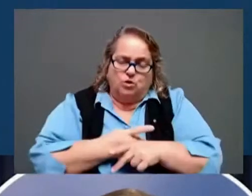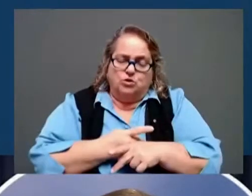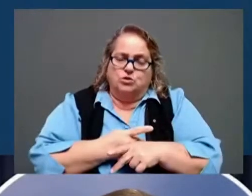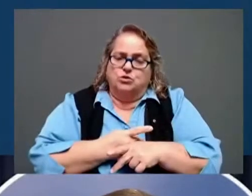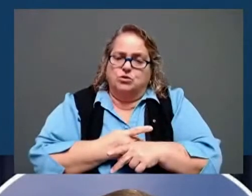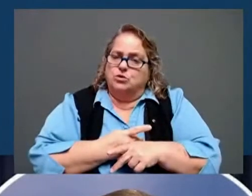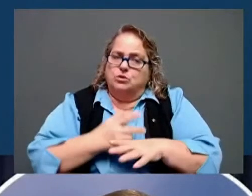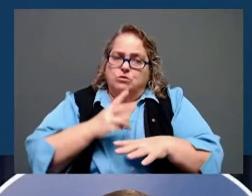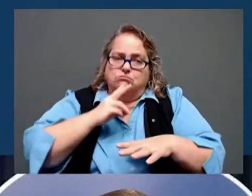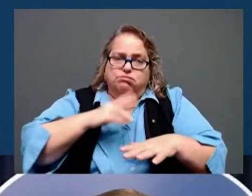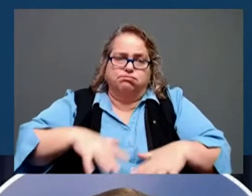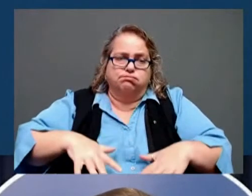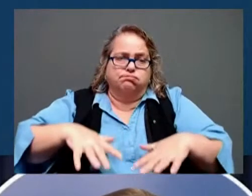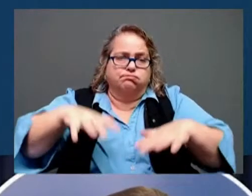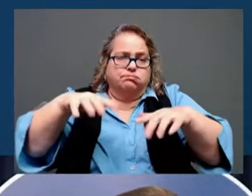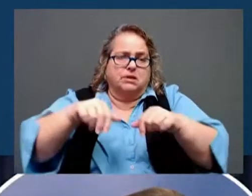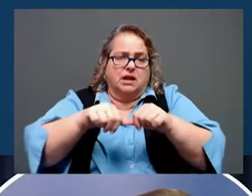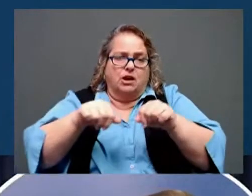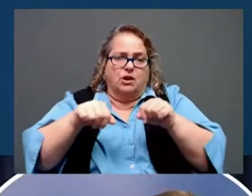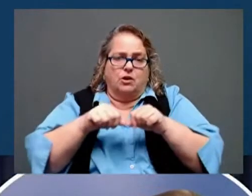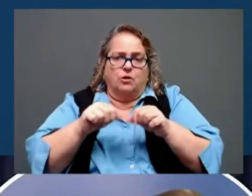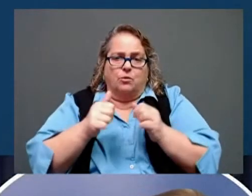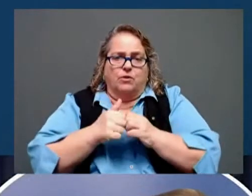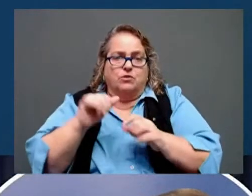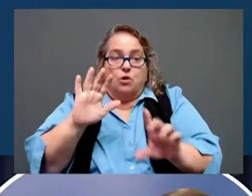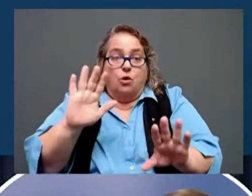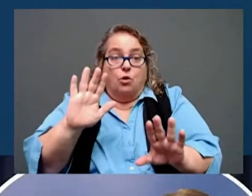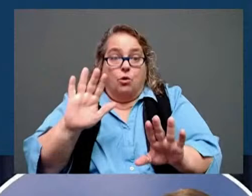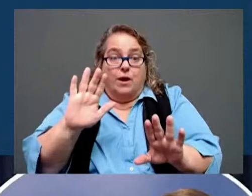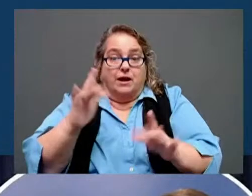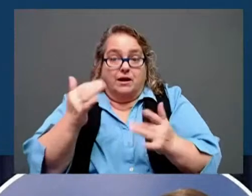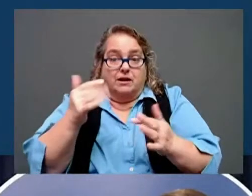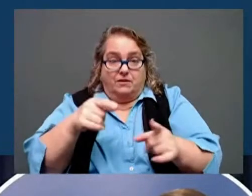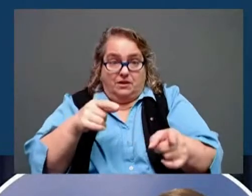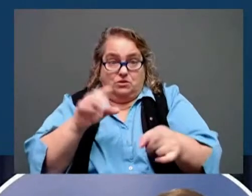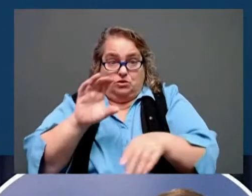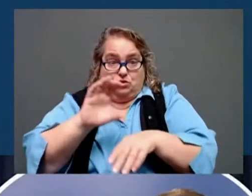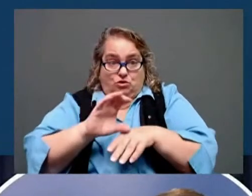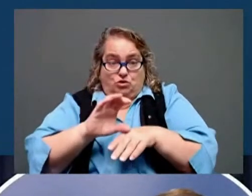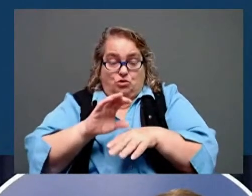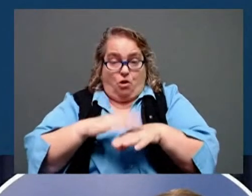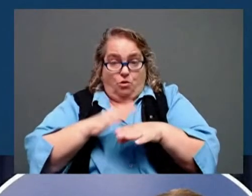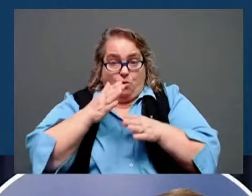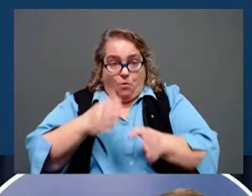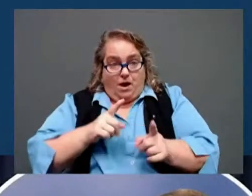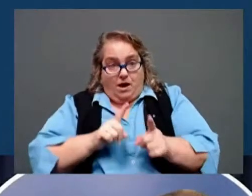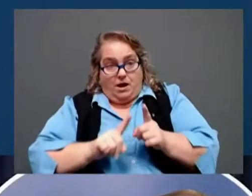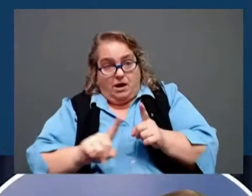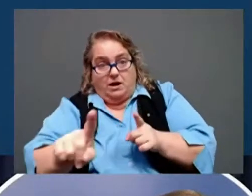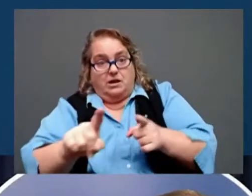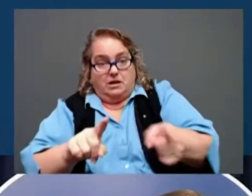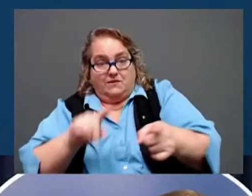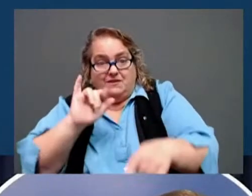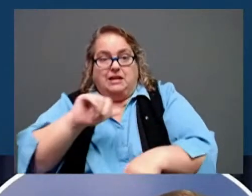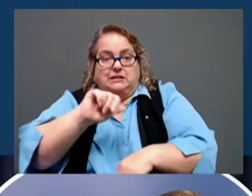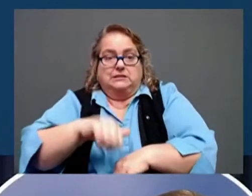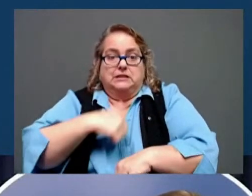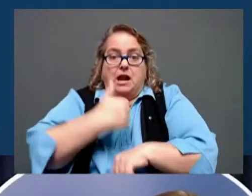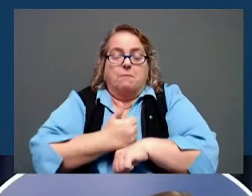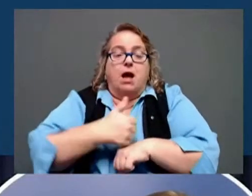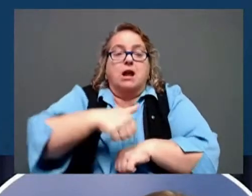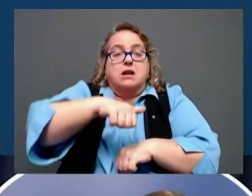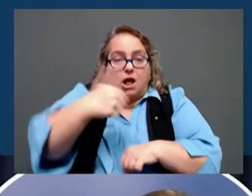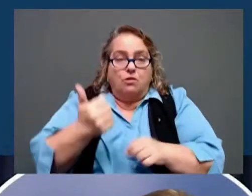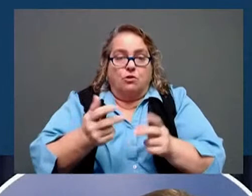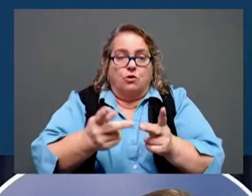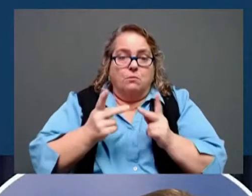the judge. And oh, wait, this is a church on the way out that set up yet another a place where people can get